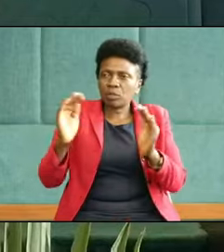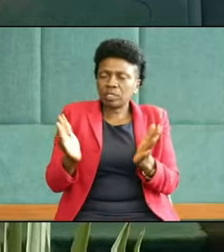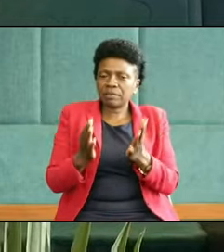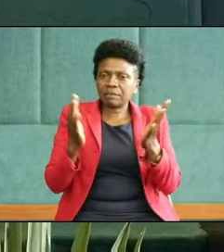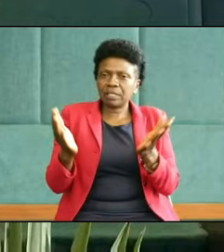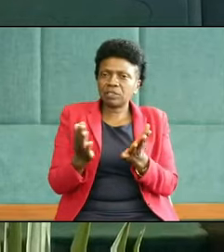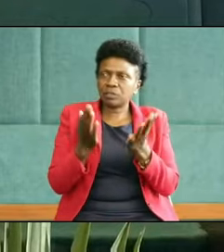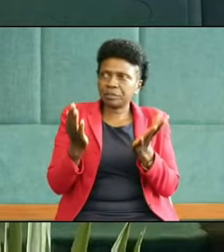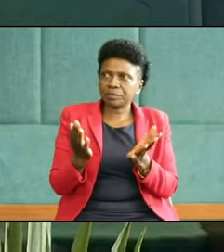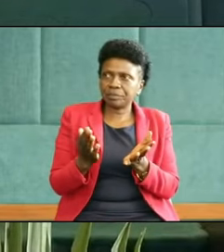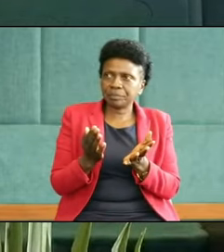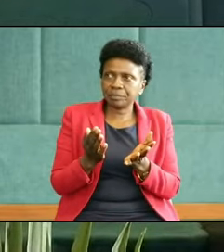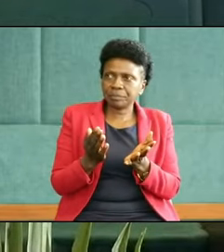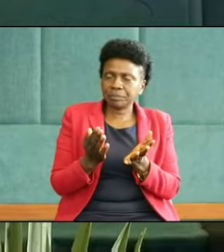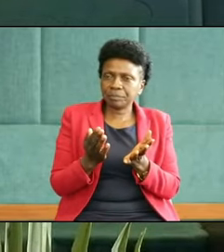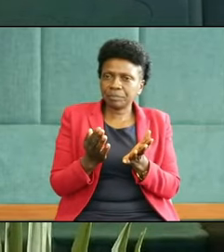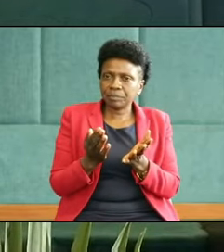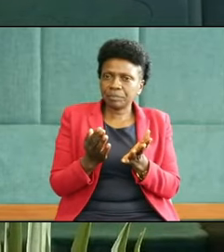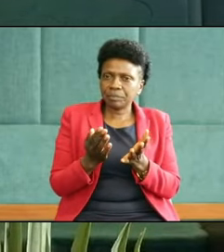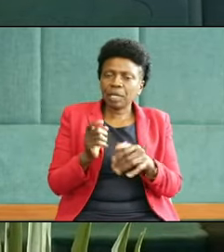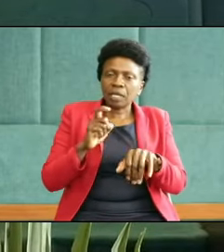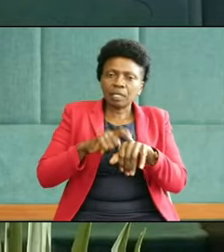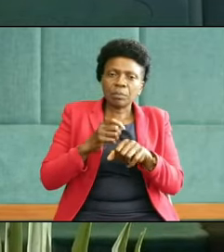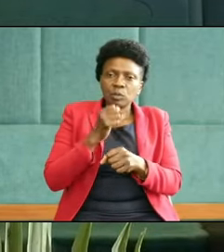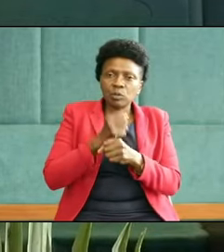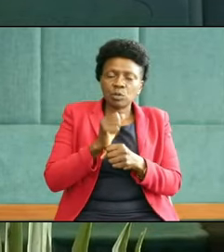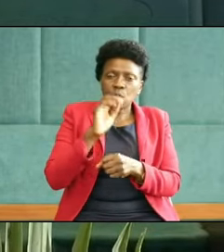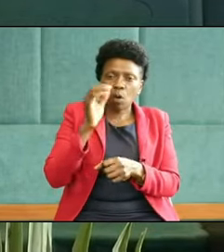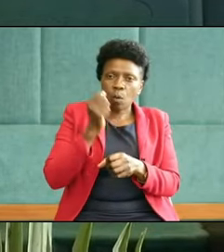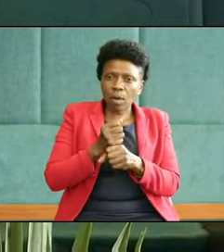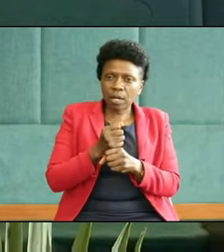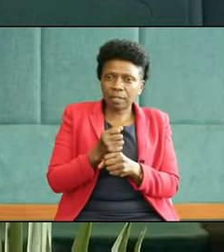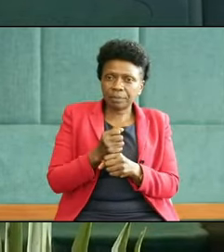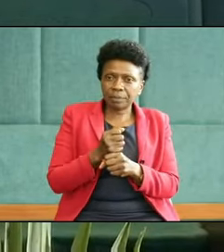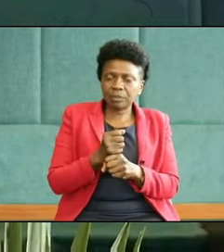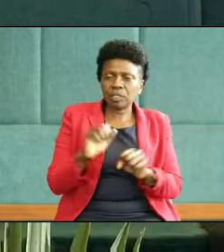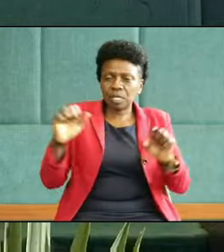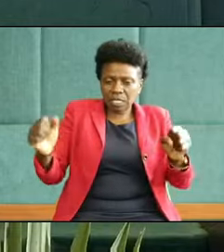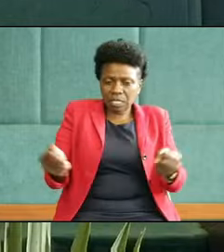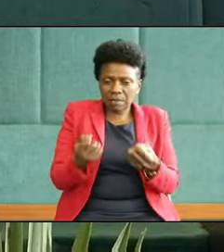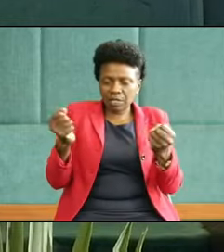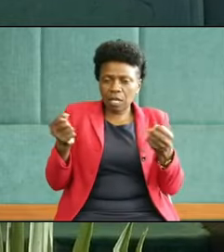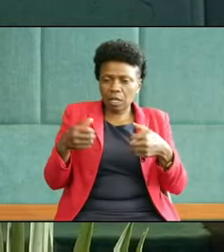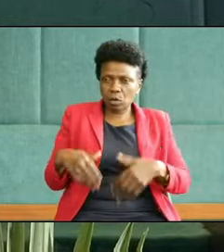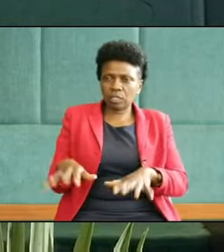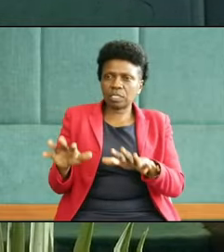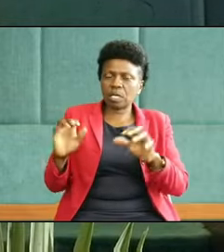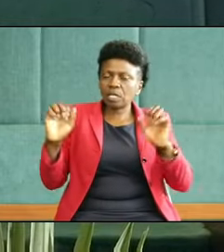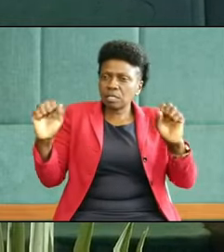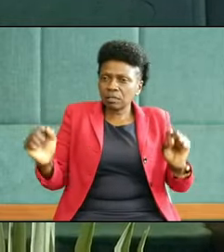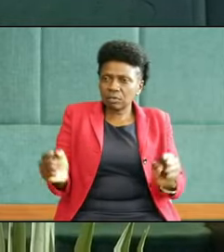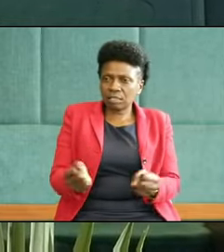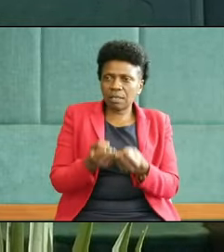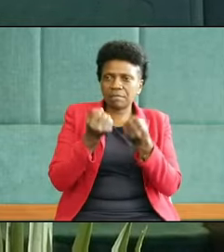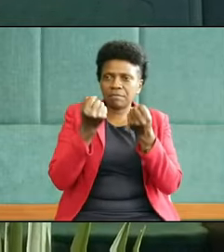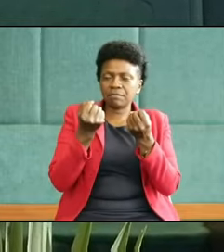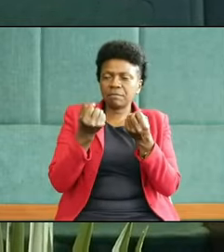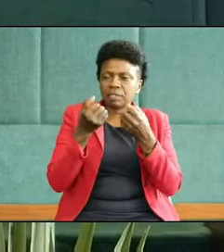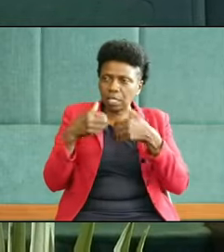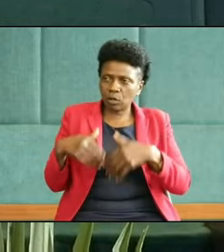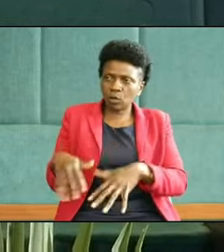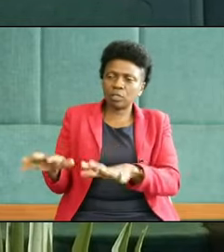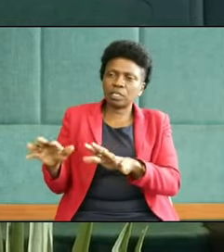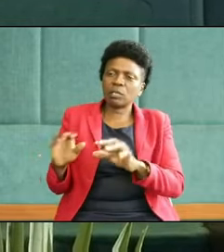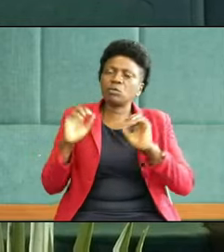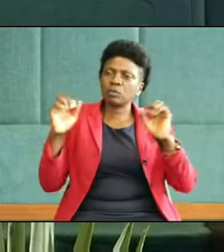when the treasury are doing their work, is for one thing: save the lost, save the lost, save the lost, save the